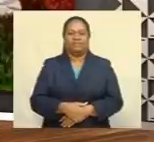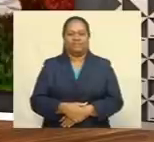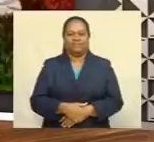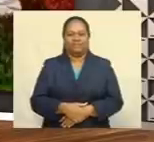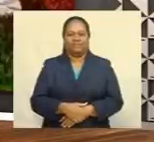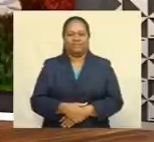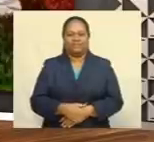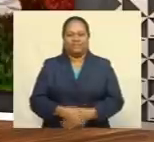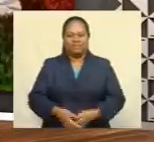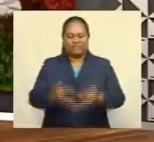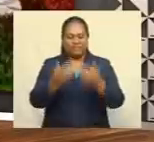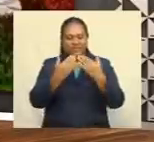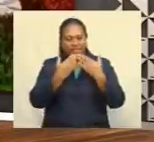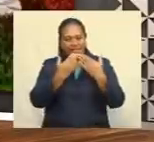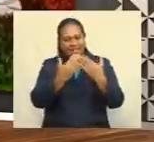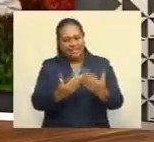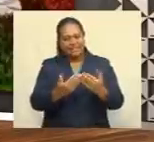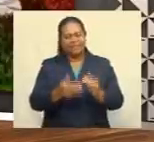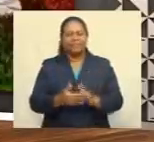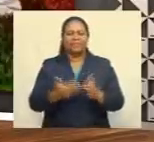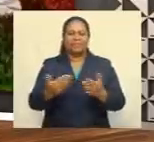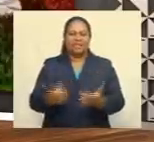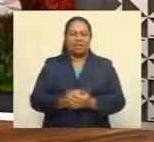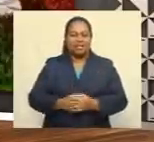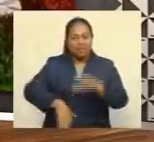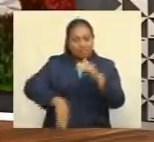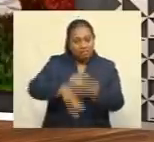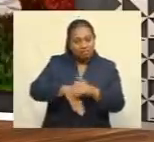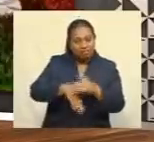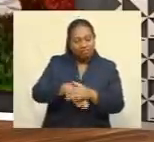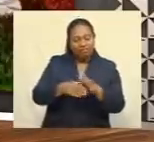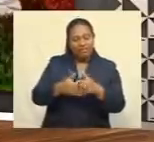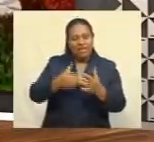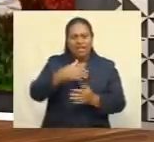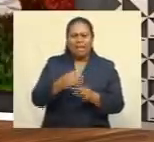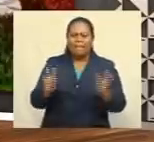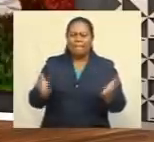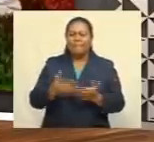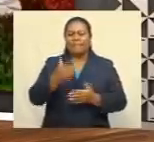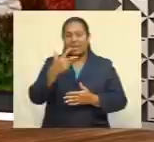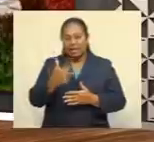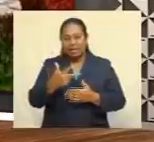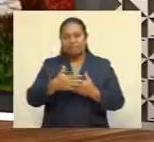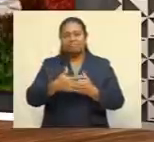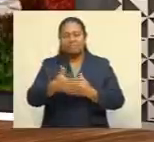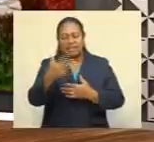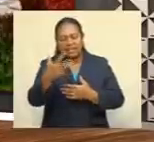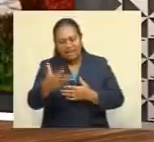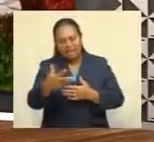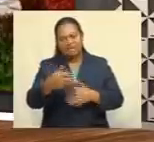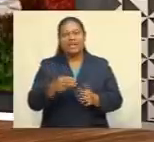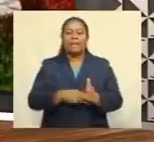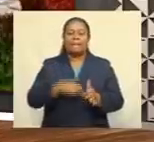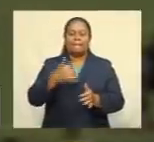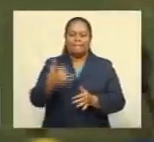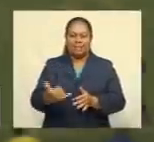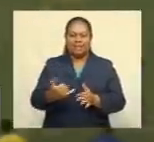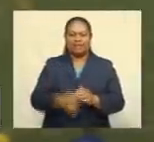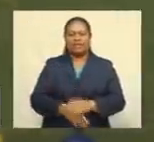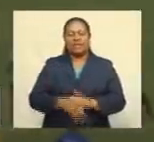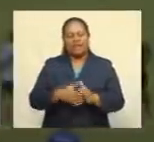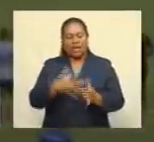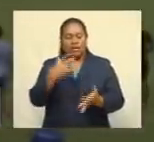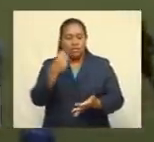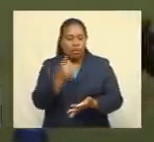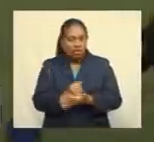Thanks, Aquila. Now, round 7 of the Digital Premier League will be played on 8th and 9th May. The Fiji Football Association has confirmed